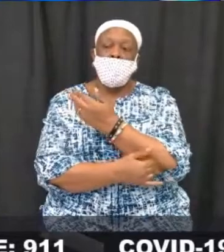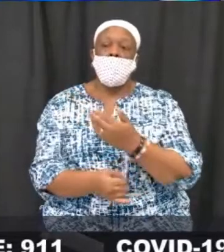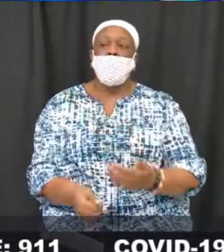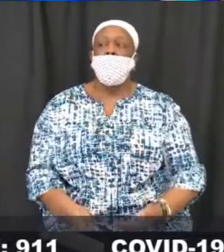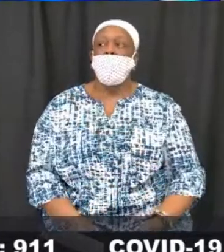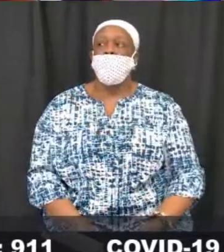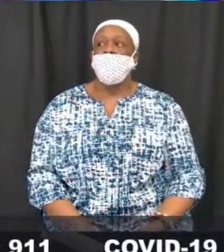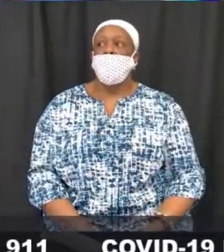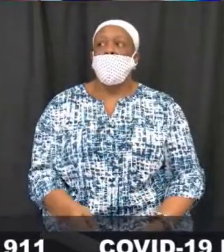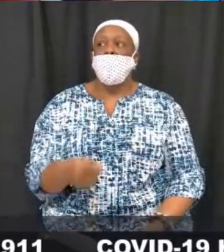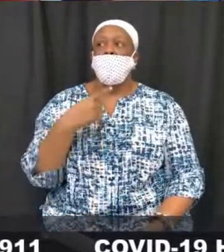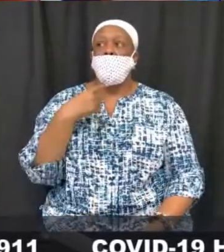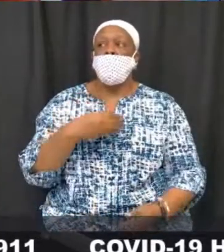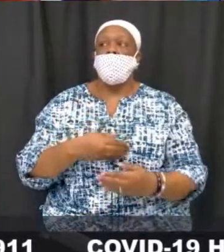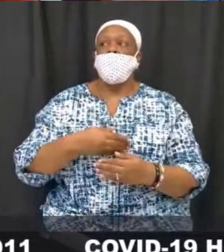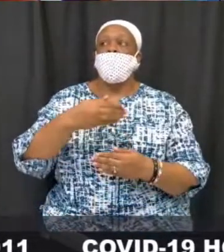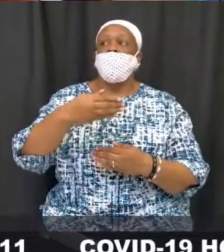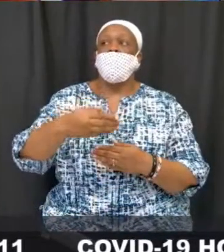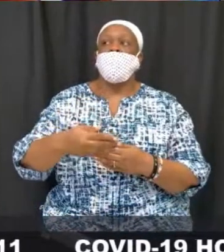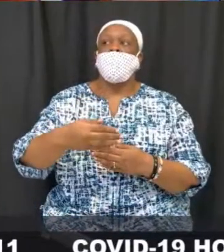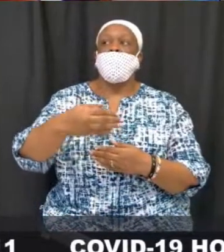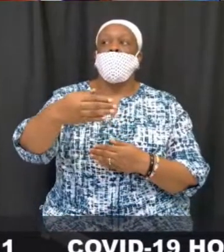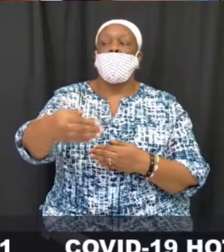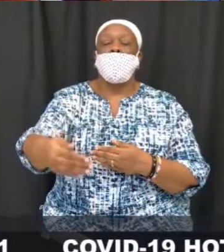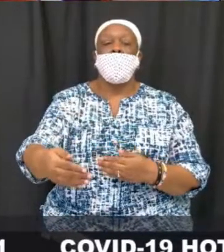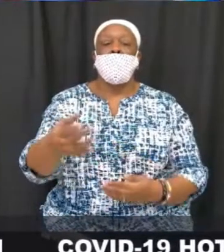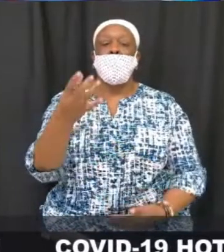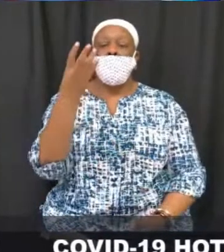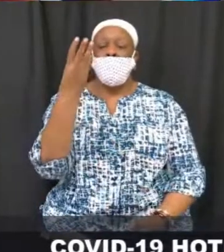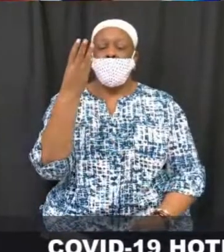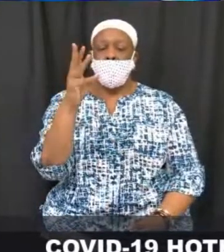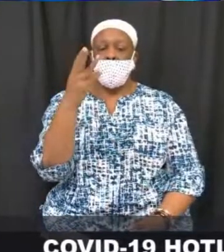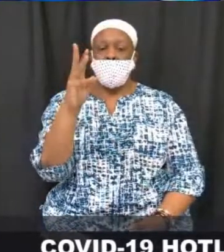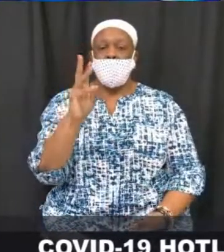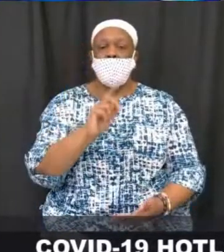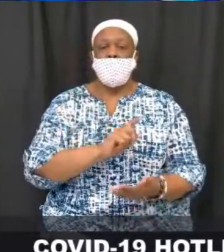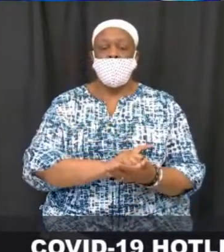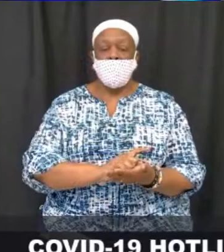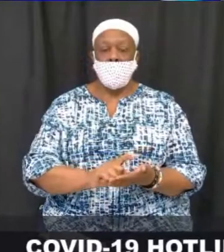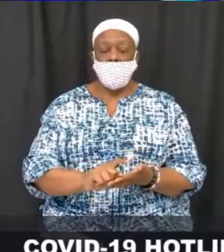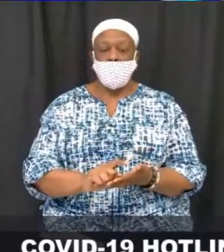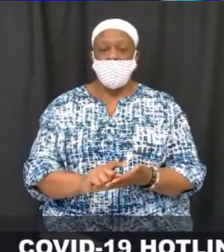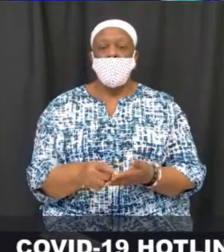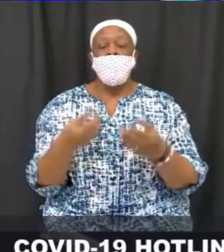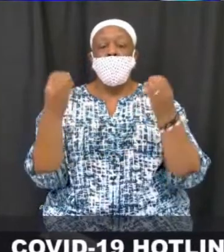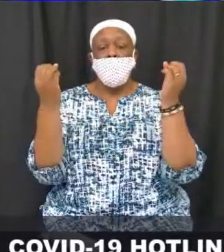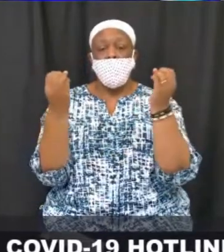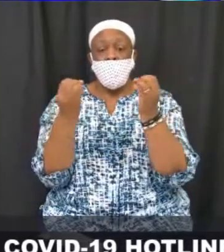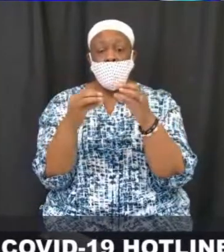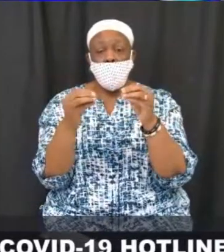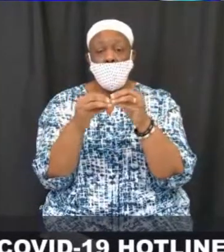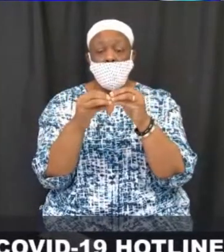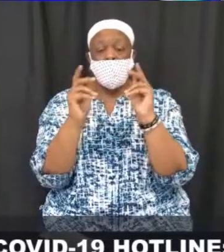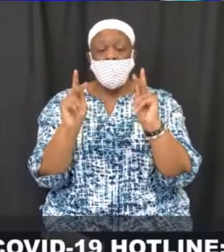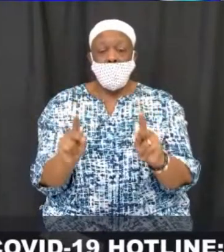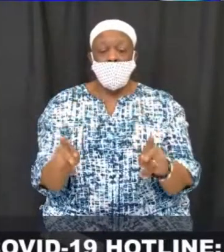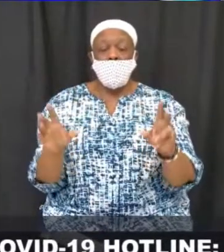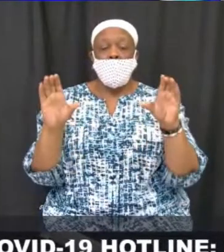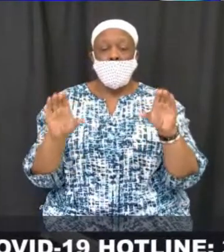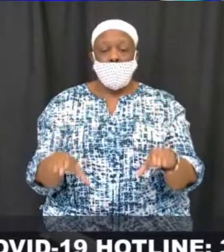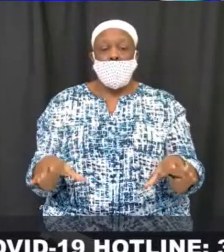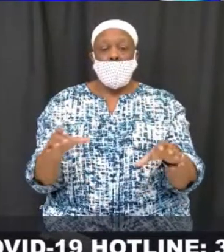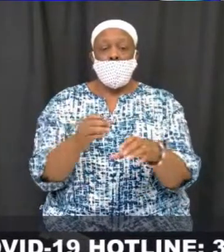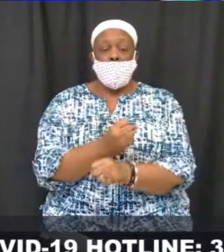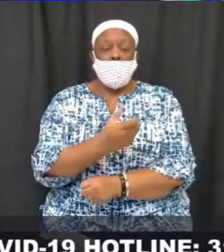to 16 weeks to ensure that as many persons as possible get one shot. In countries at risk of